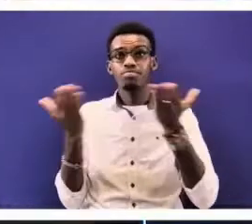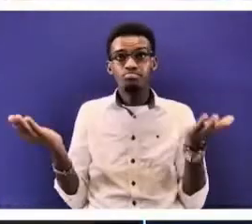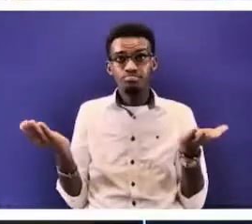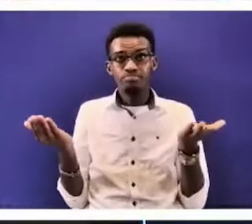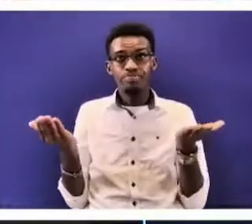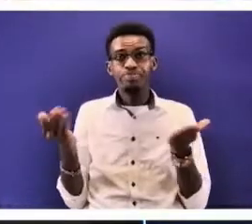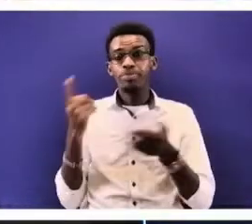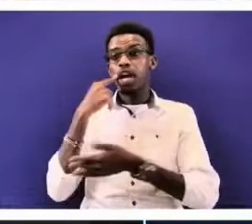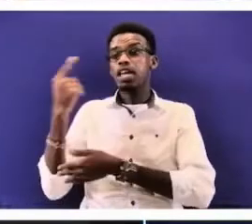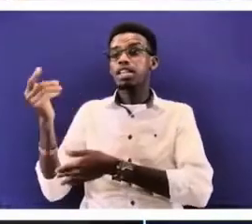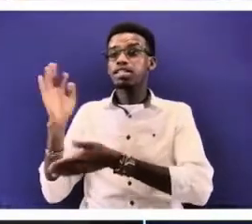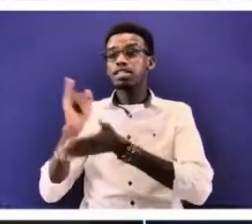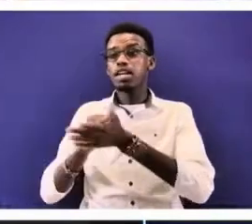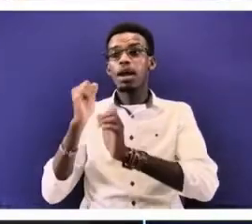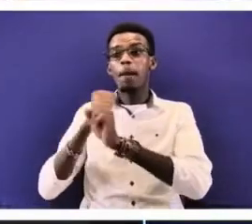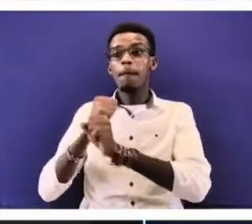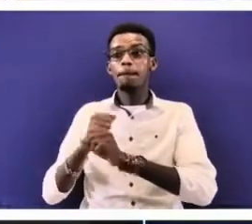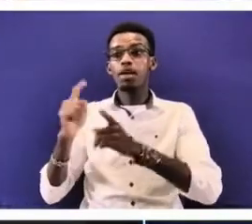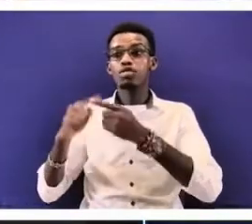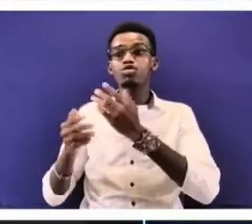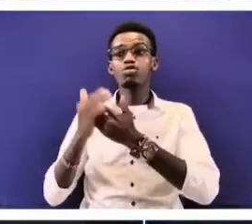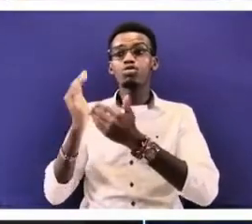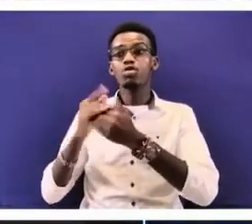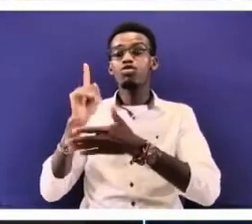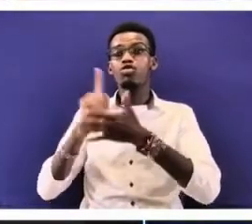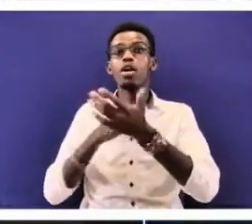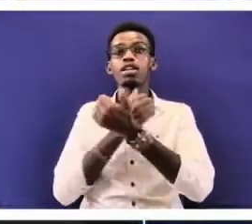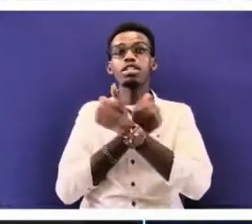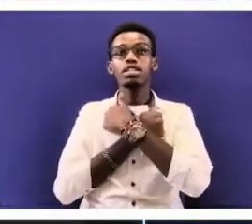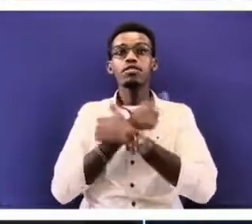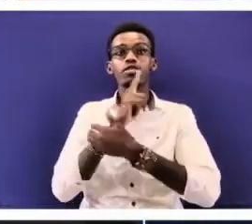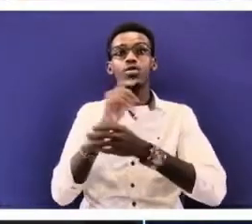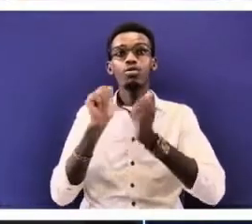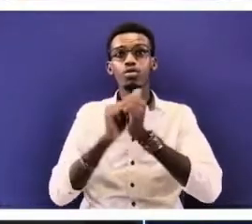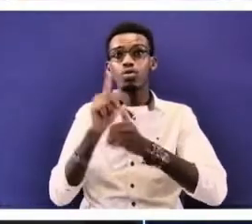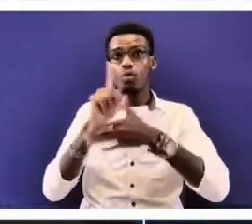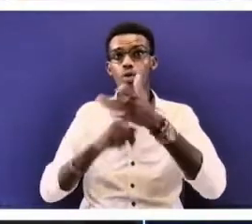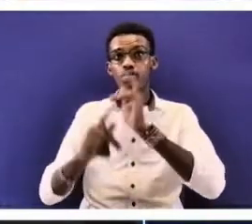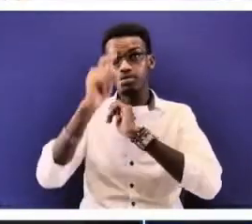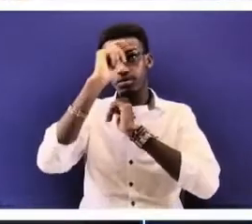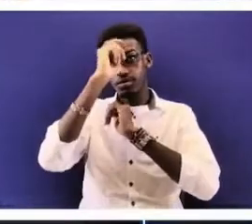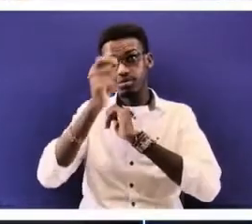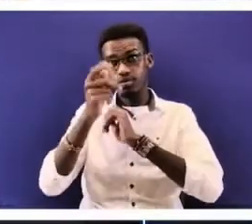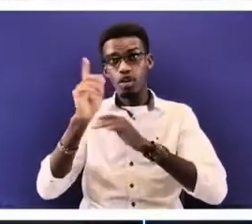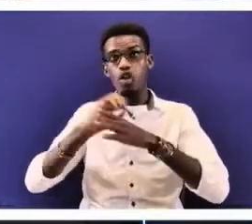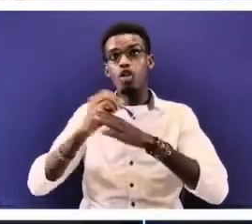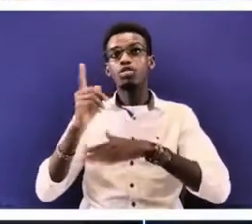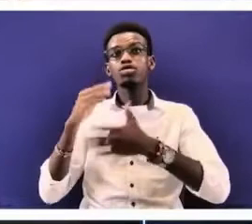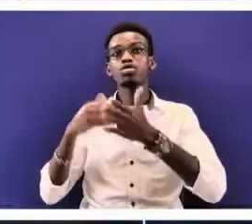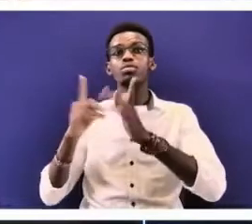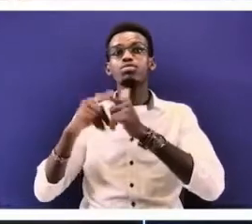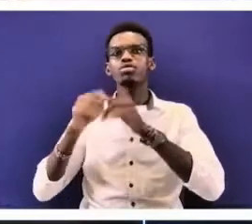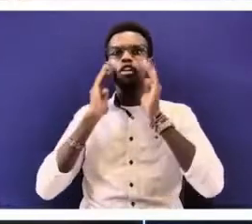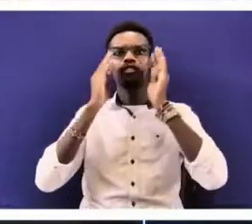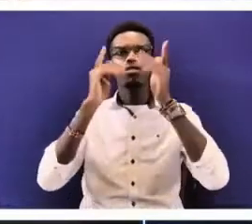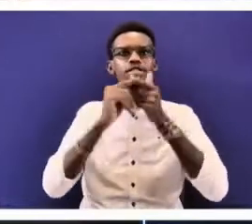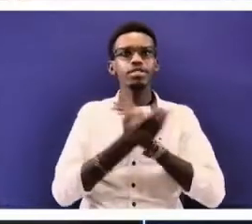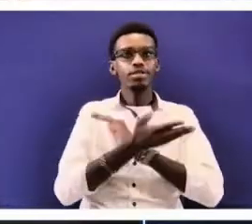can lead to us stop treating a loved one with respect or stop paying attention to